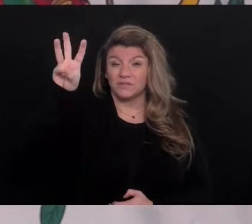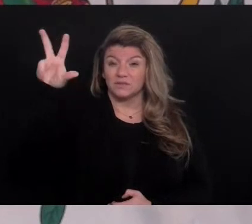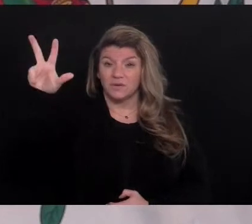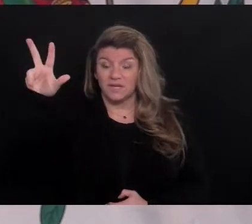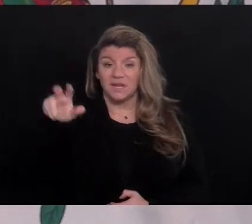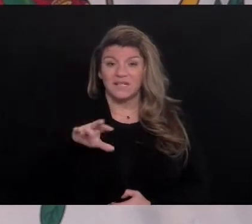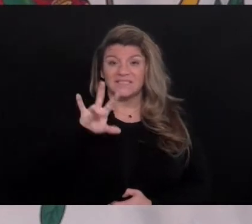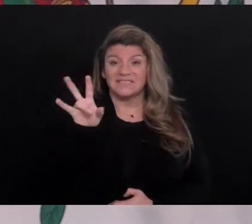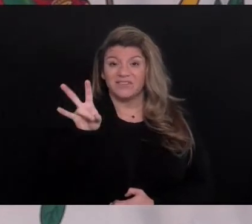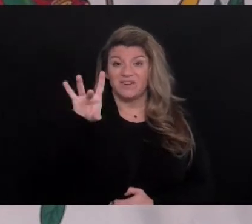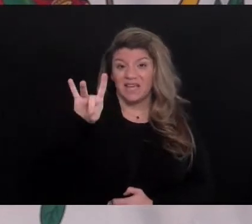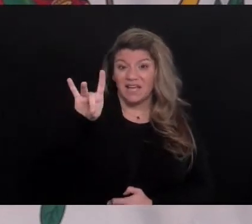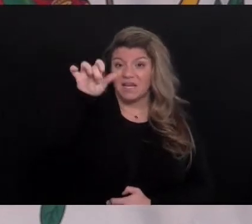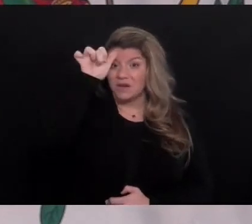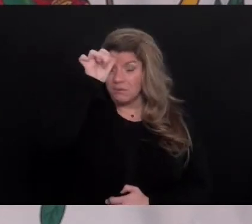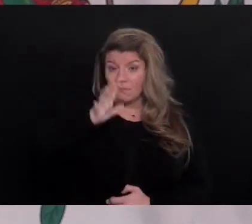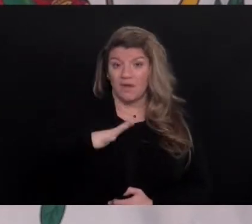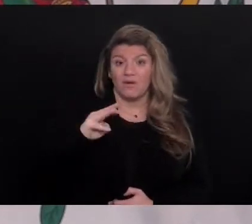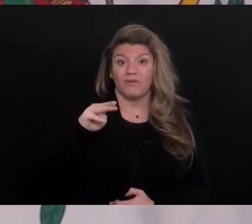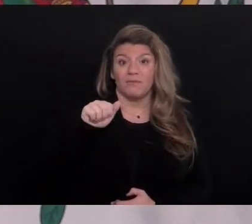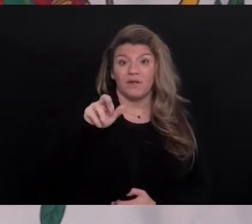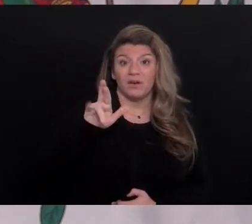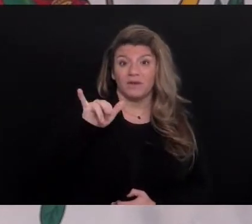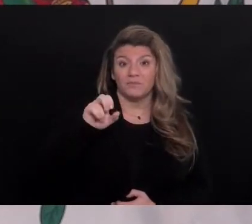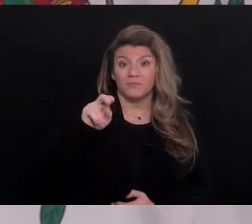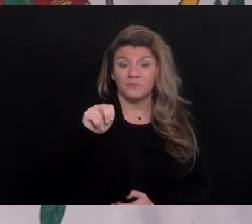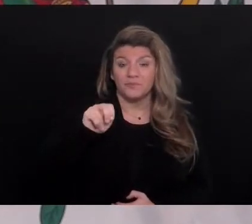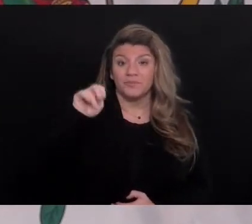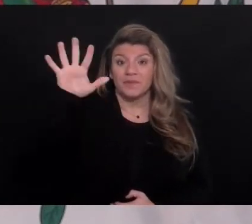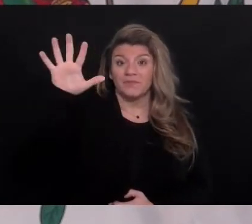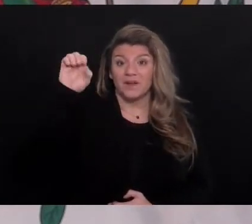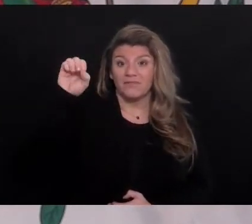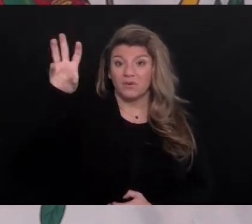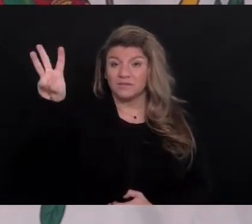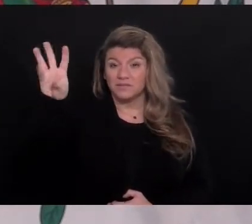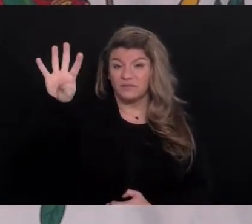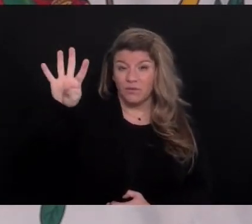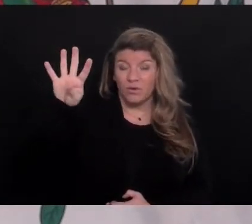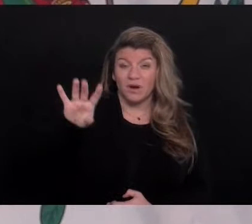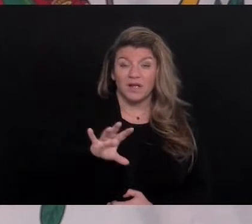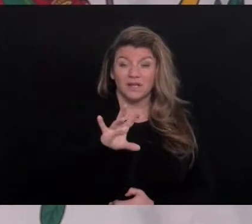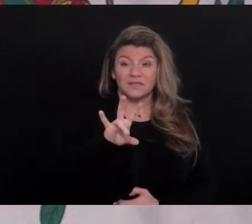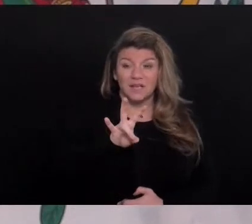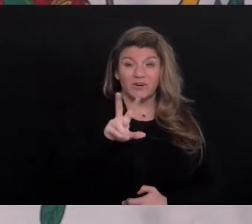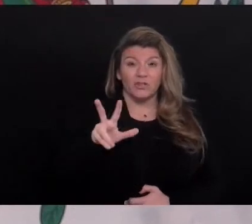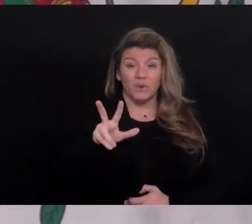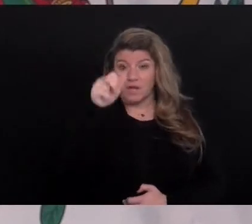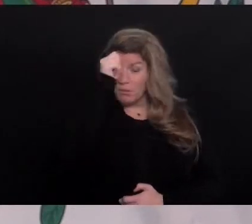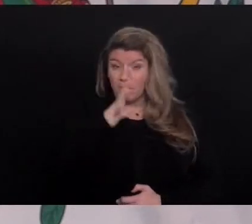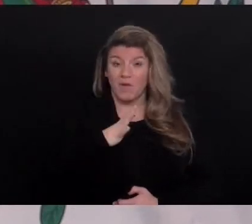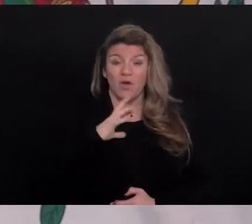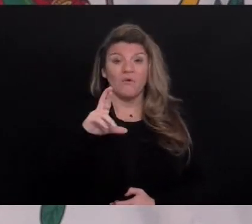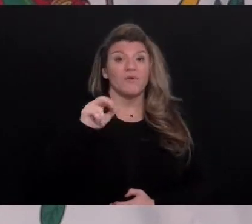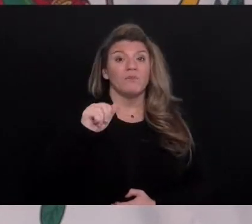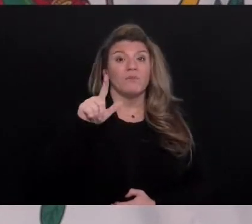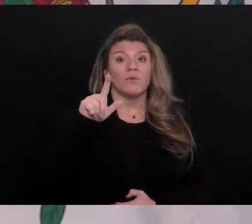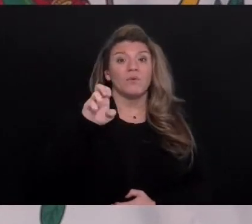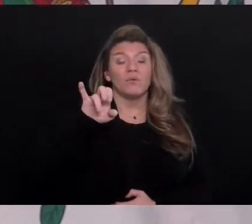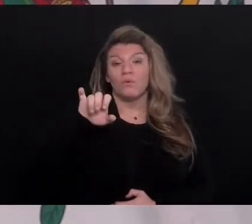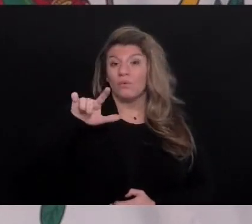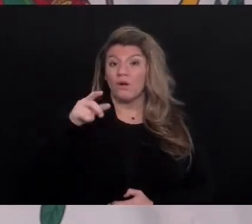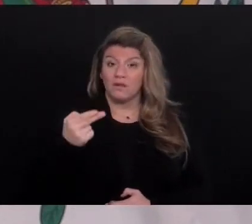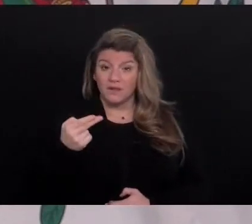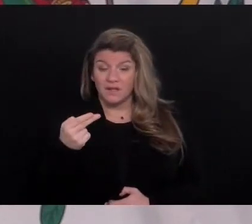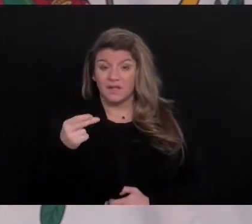is a 78-year-old male from Marion County. The 5,064th is a 73-year-old male from Raleigh County.